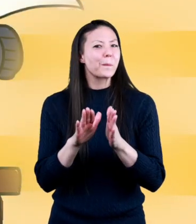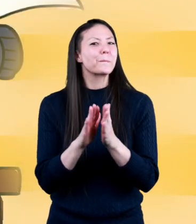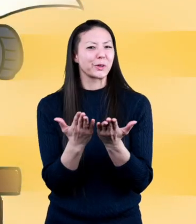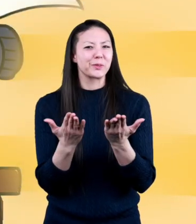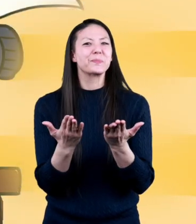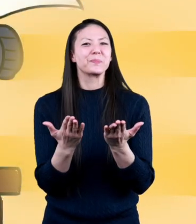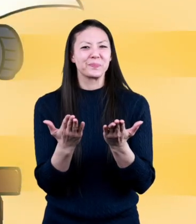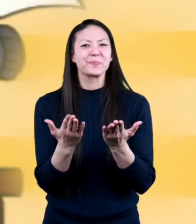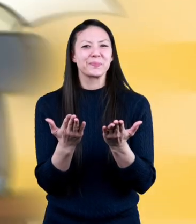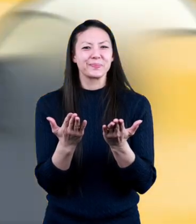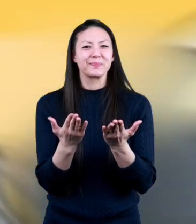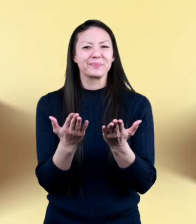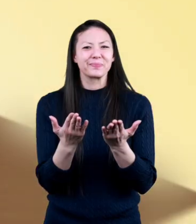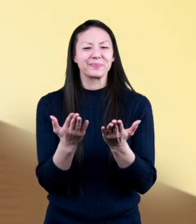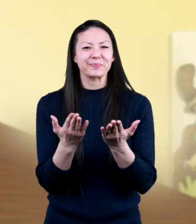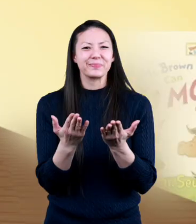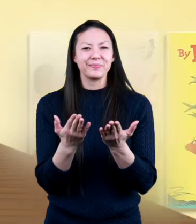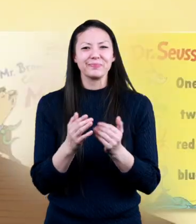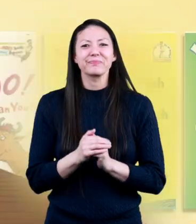of children's books.